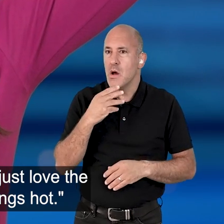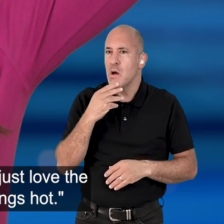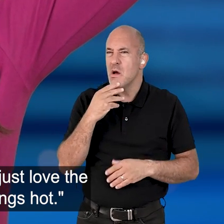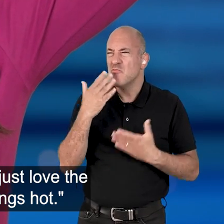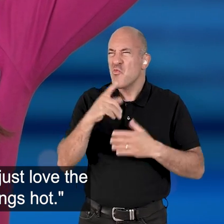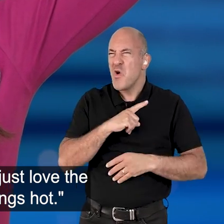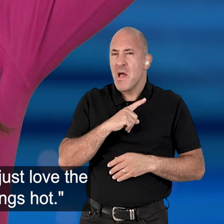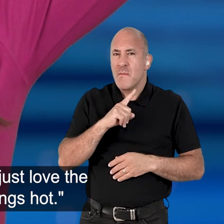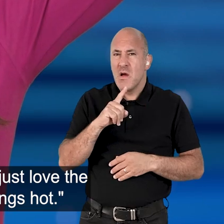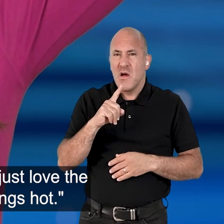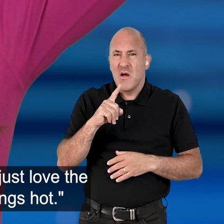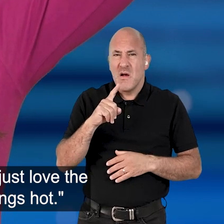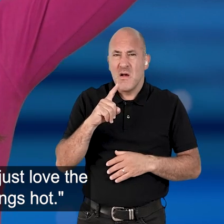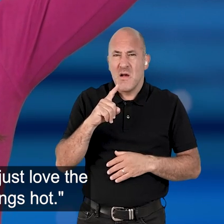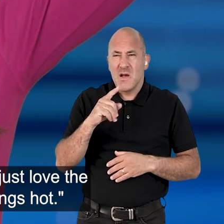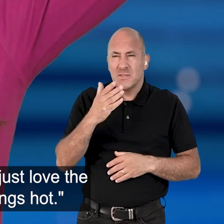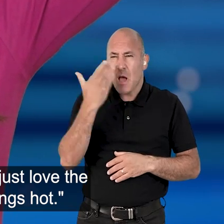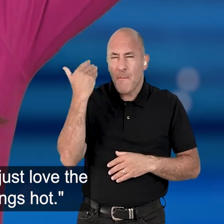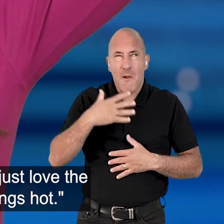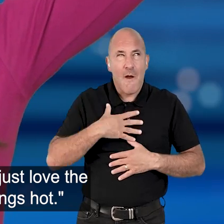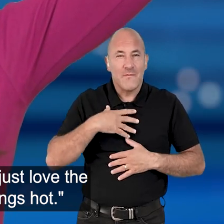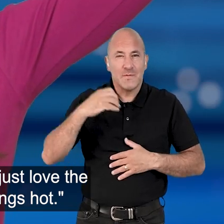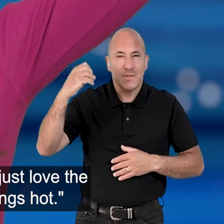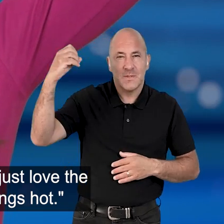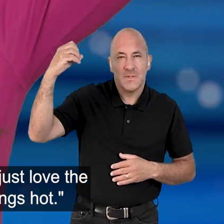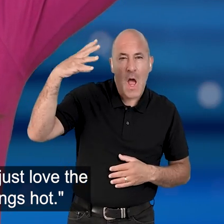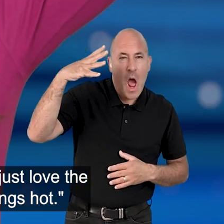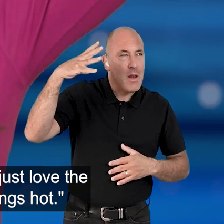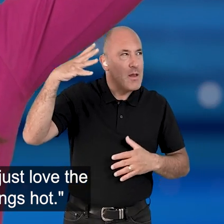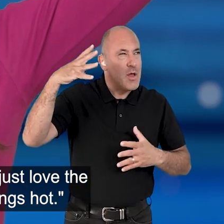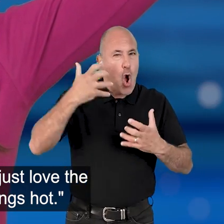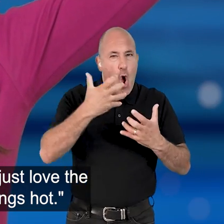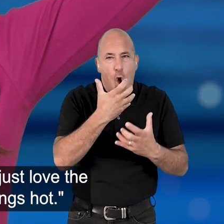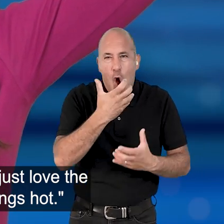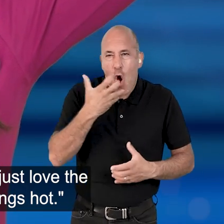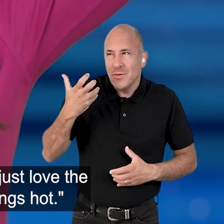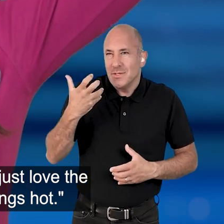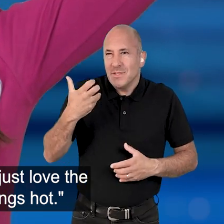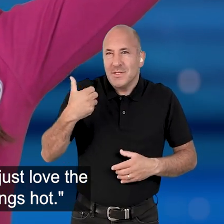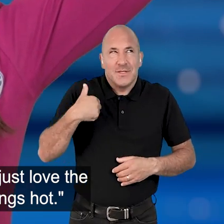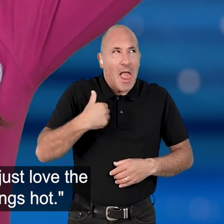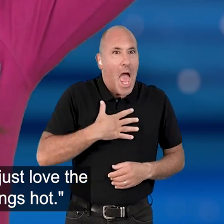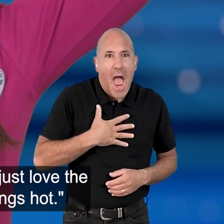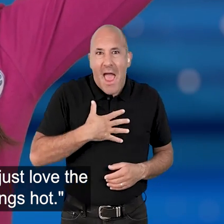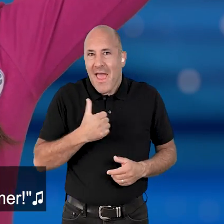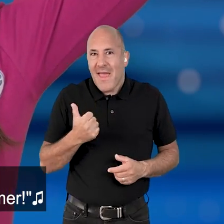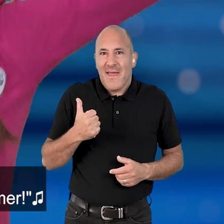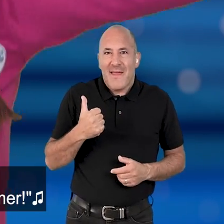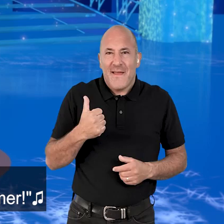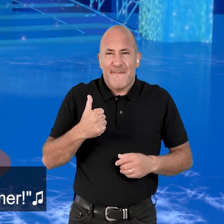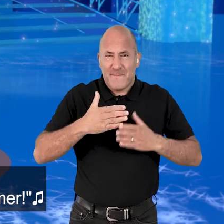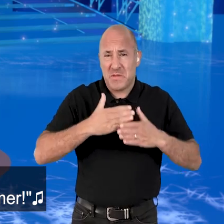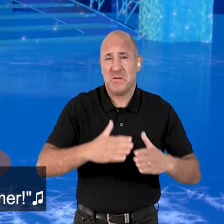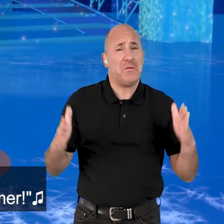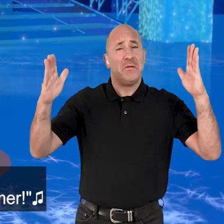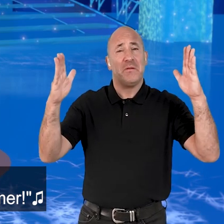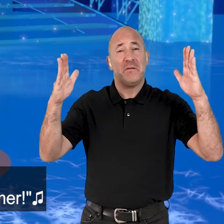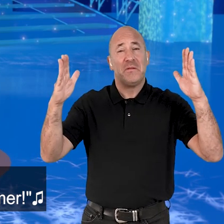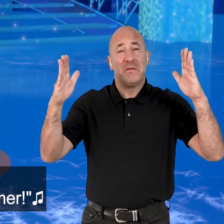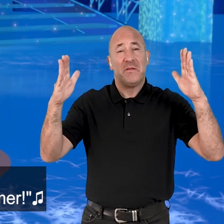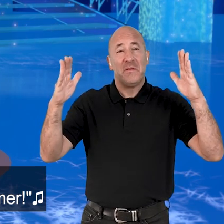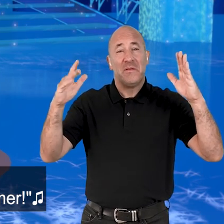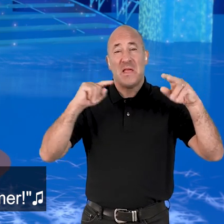just don't know why. I just love the idea of summer, of sun, of all things hot. He raises his